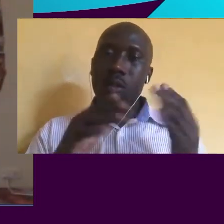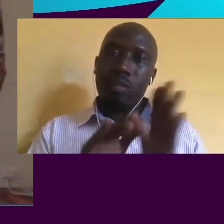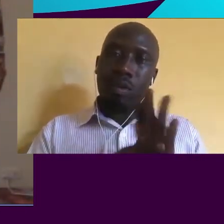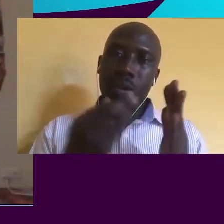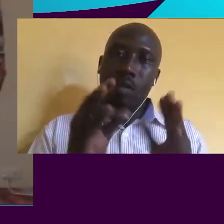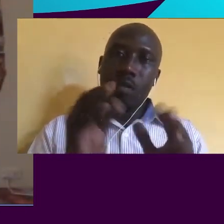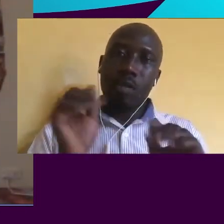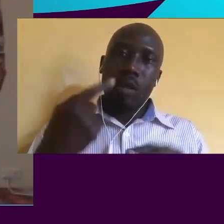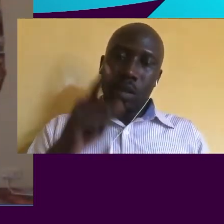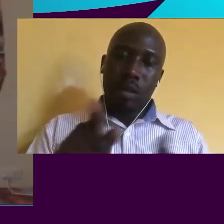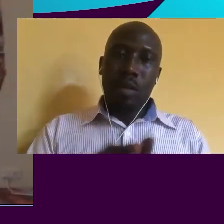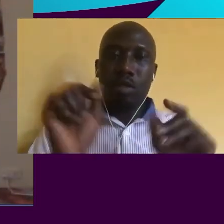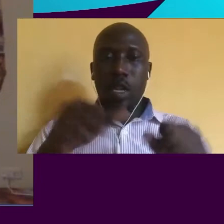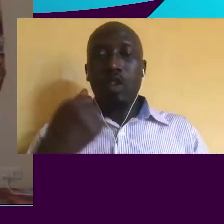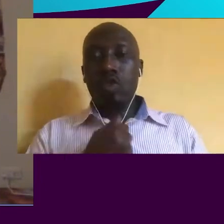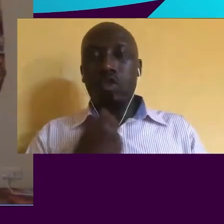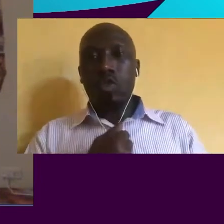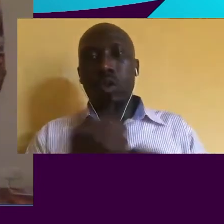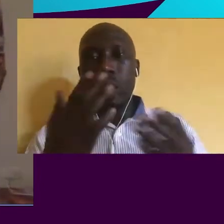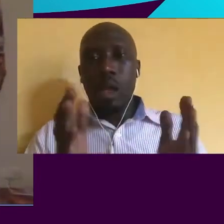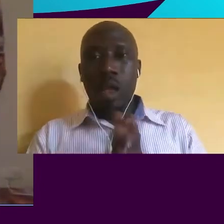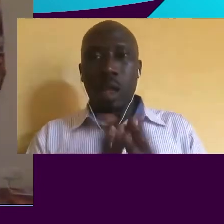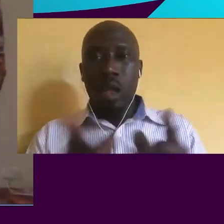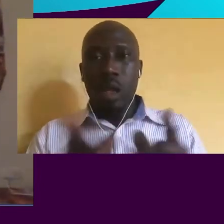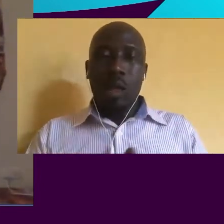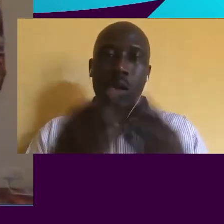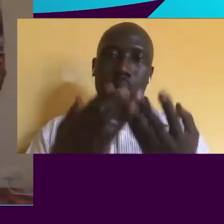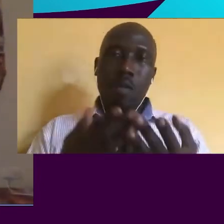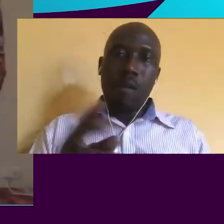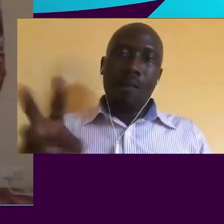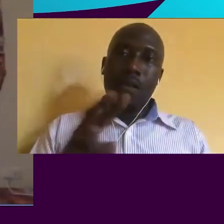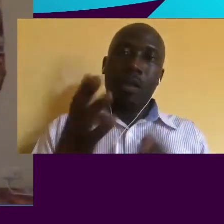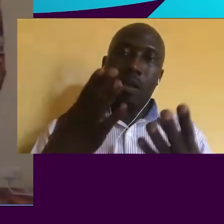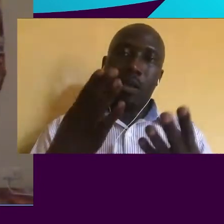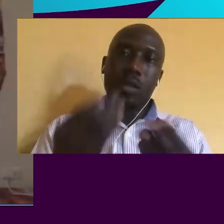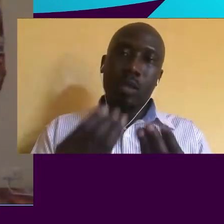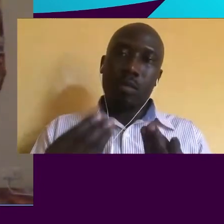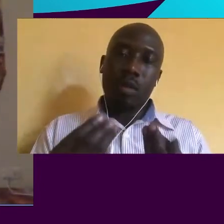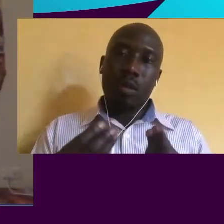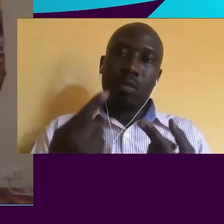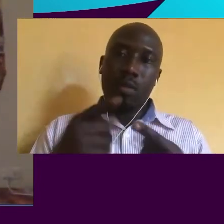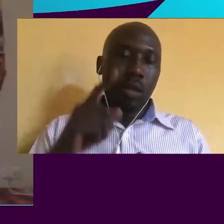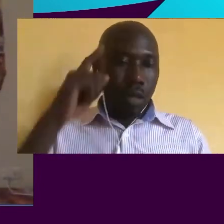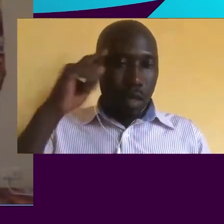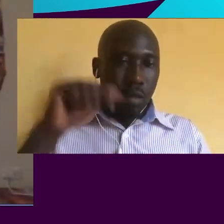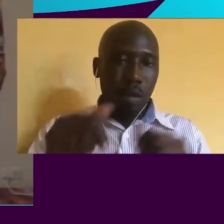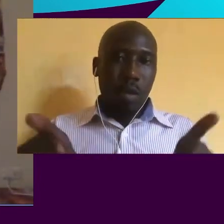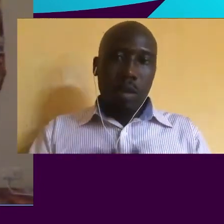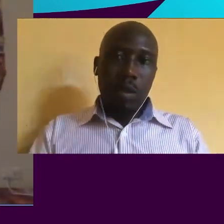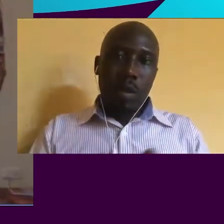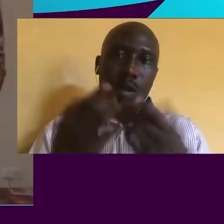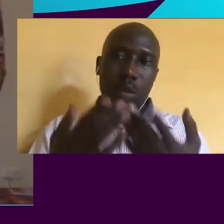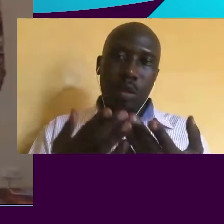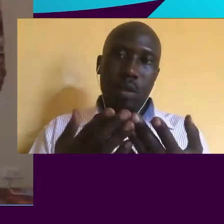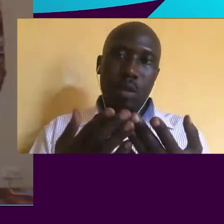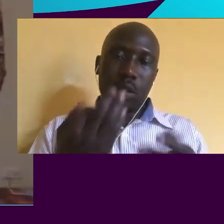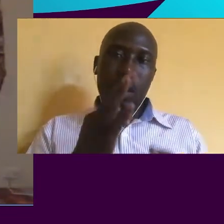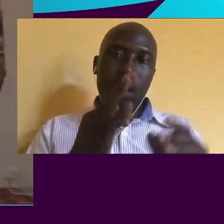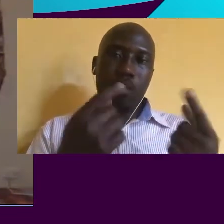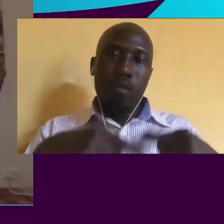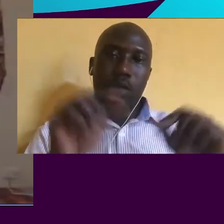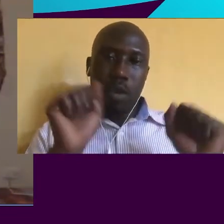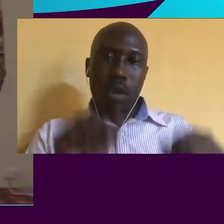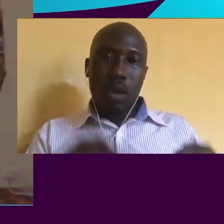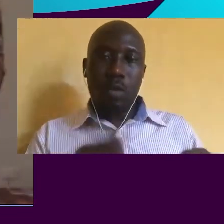it. And it's kind of a simple but a fun way to think about it, that if we can help create these